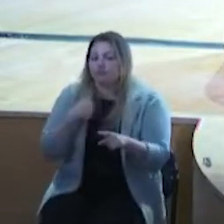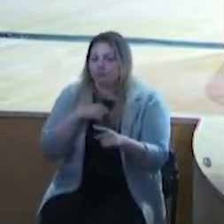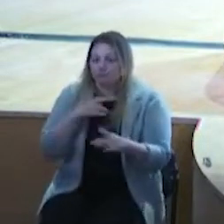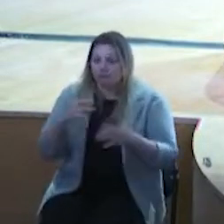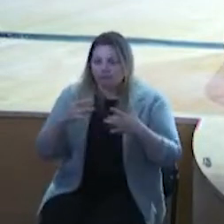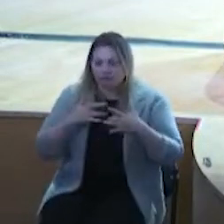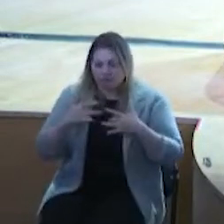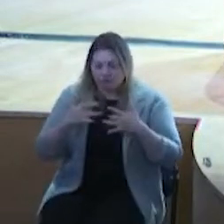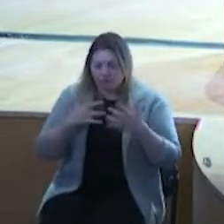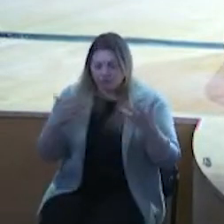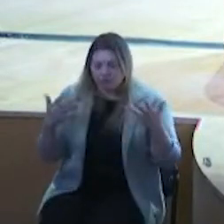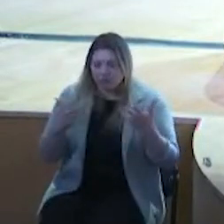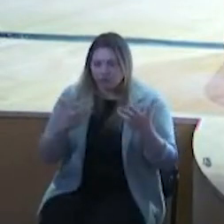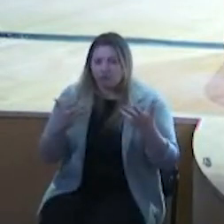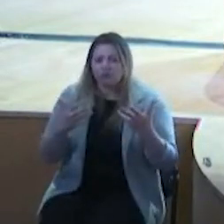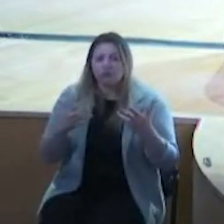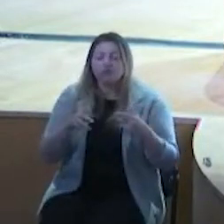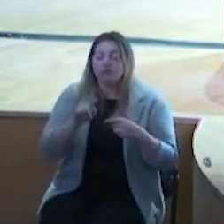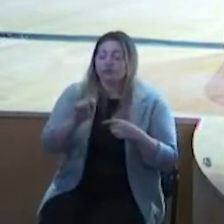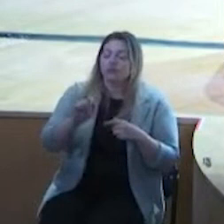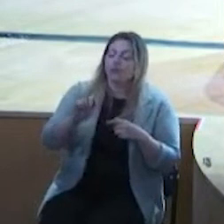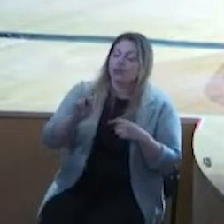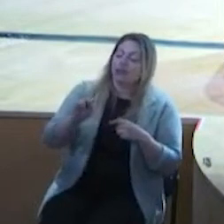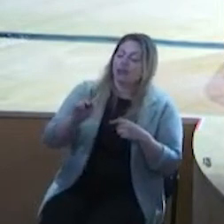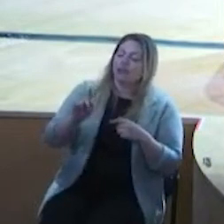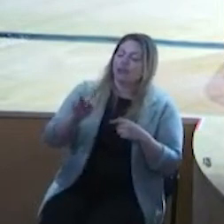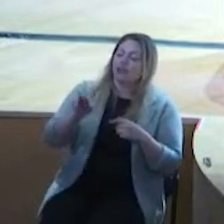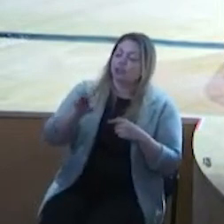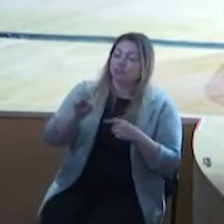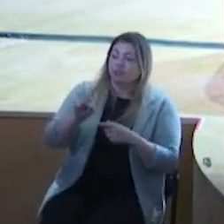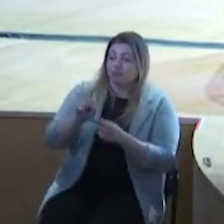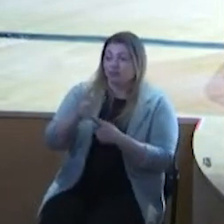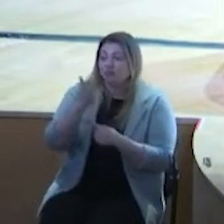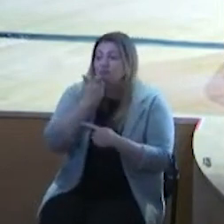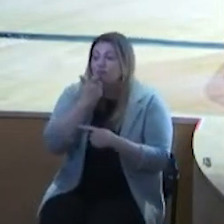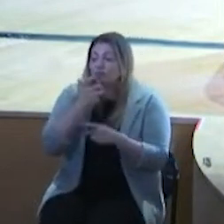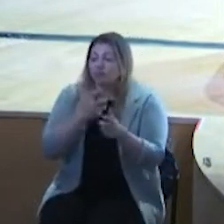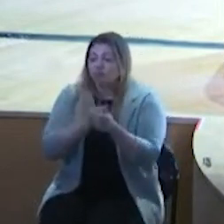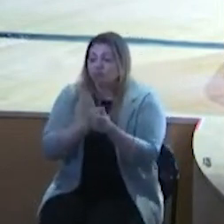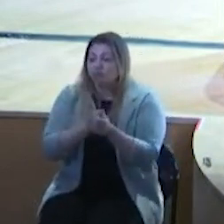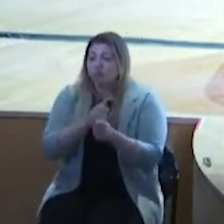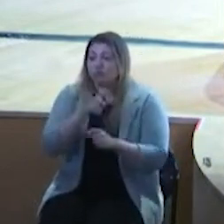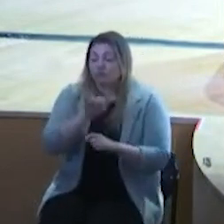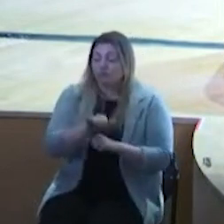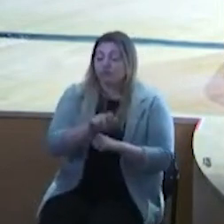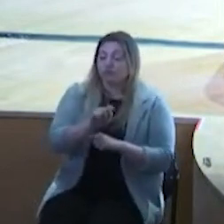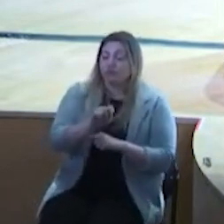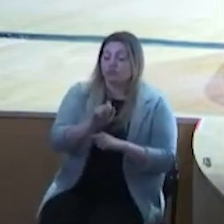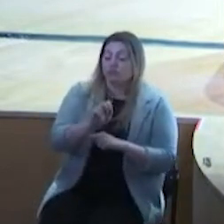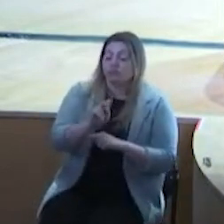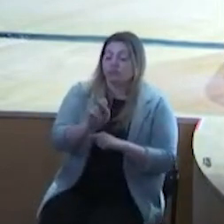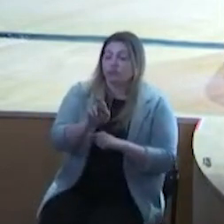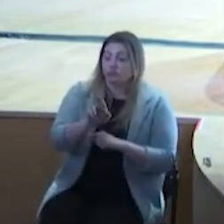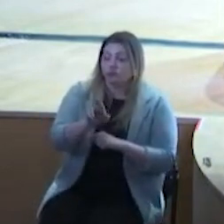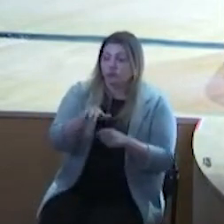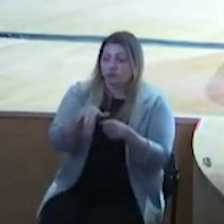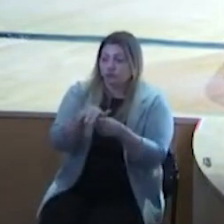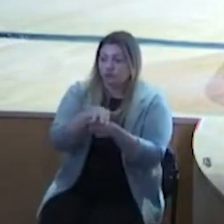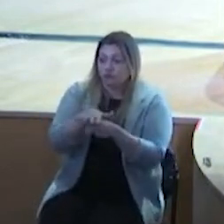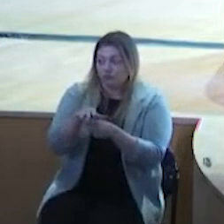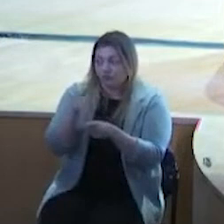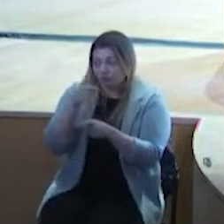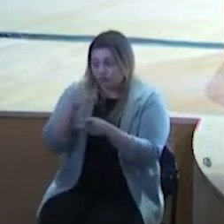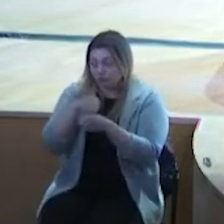around tankers. They recently updated one of the tanker ports in the mainland, and the tanker